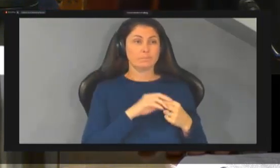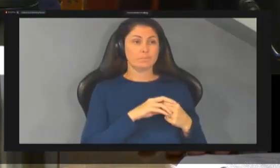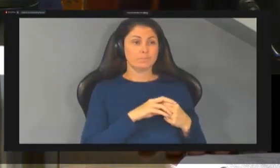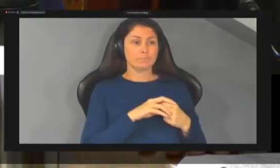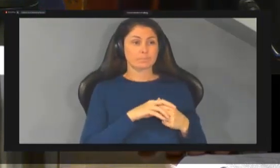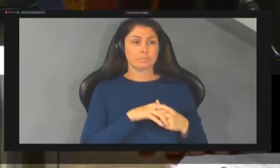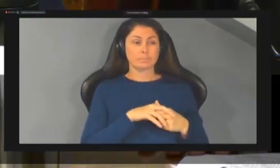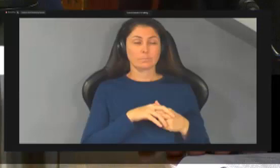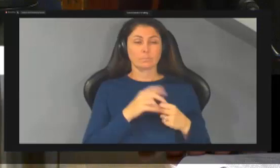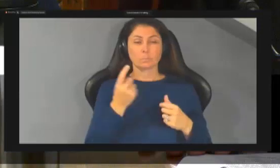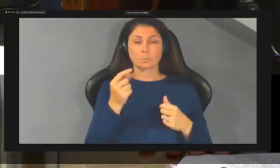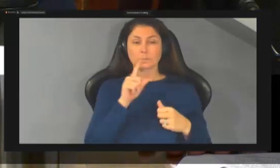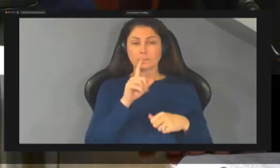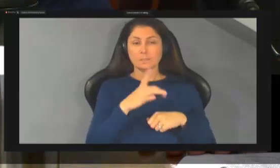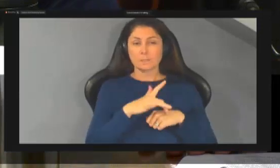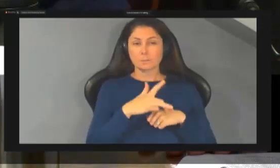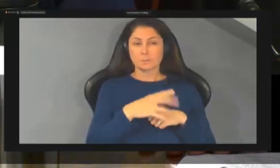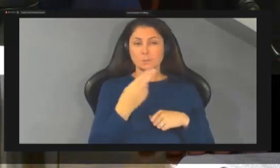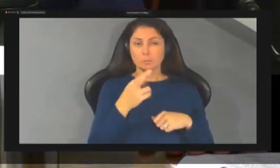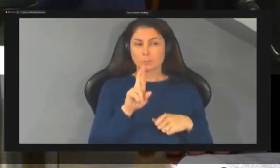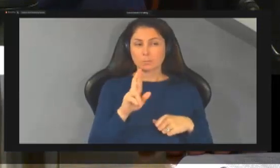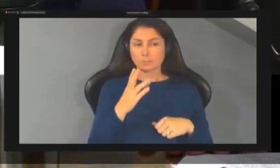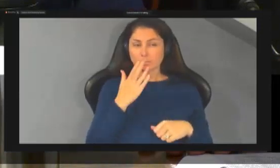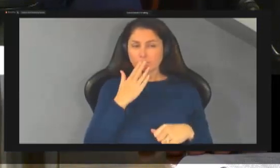you know, what's available in HR. So thank you. Mm-hmm.